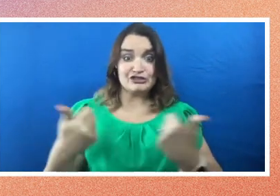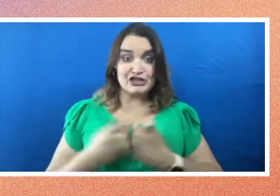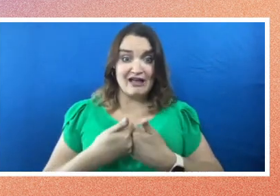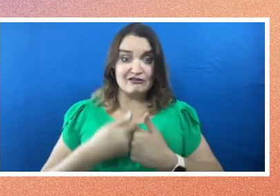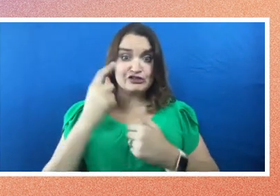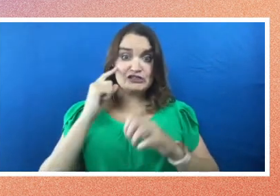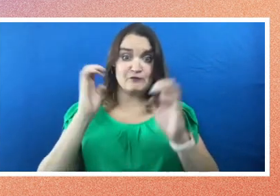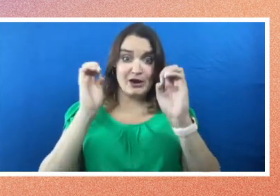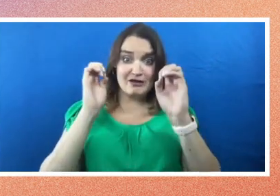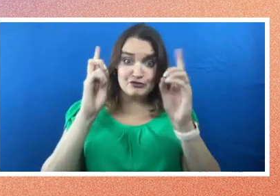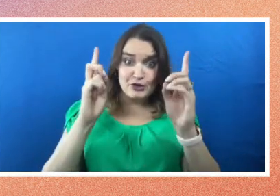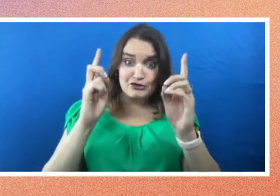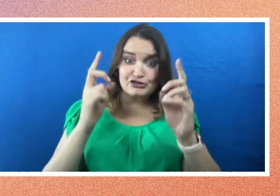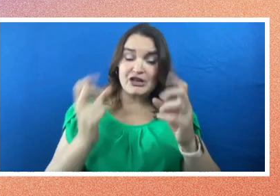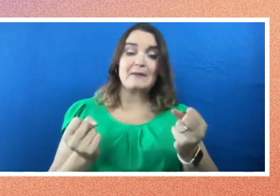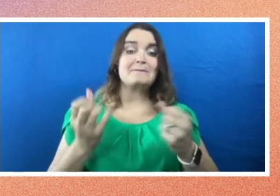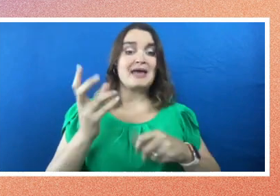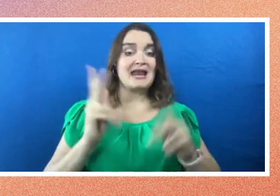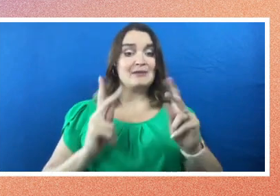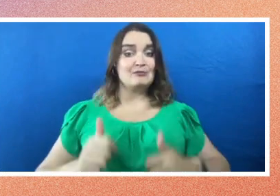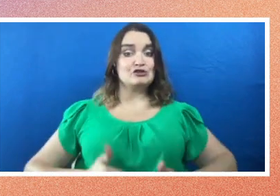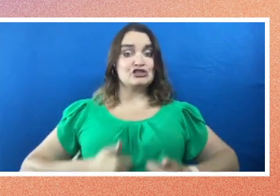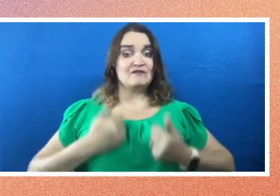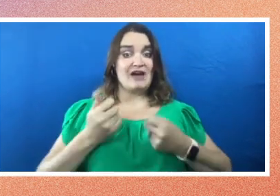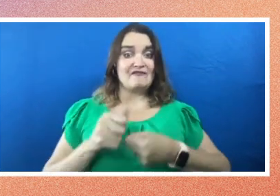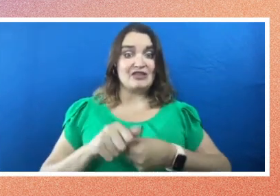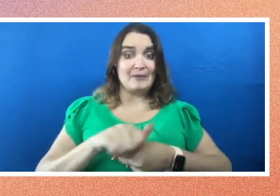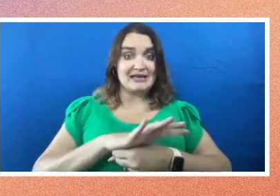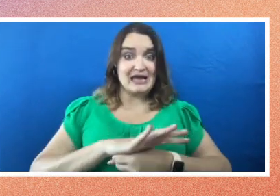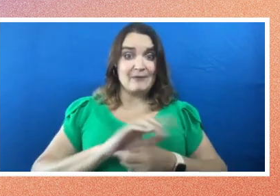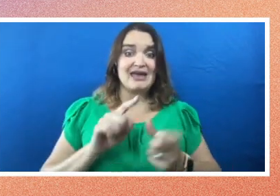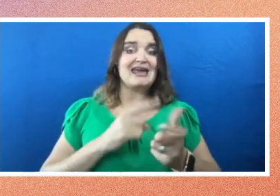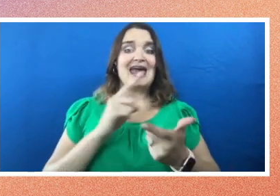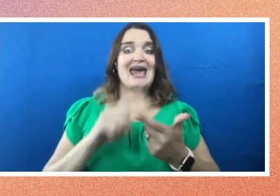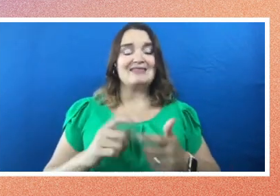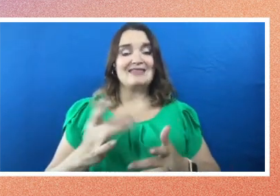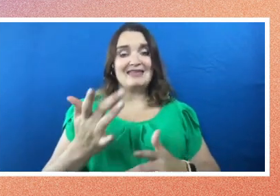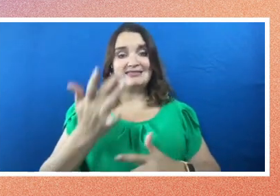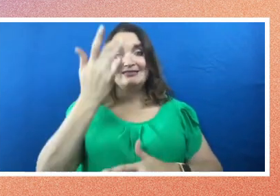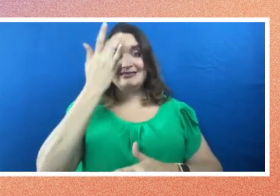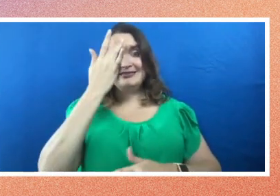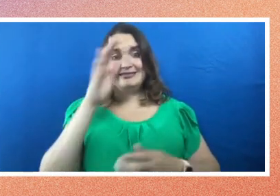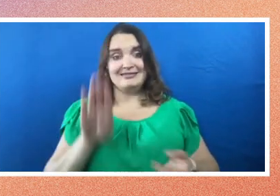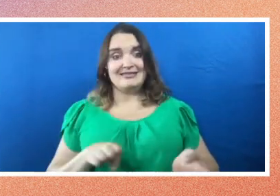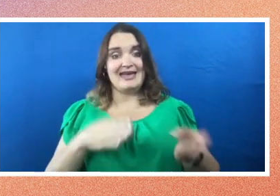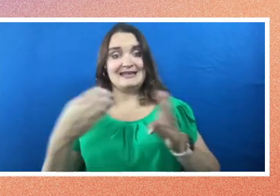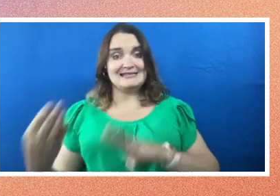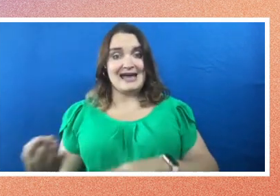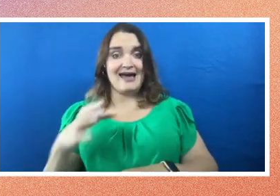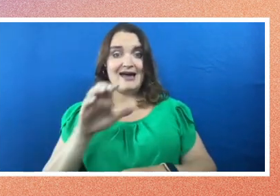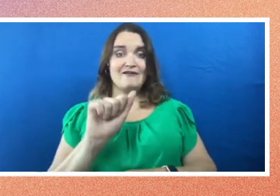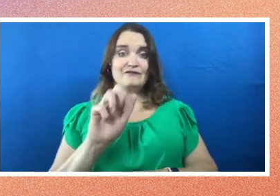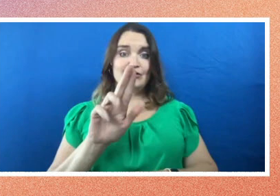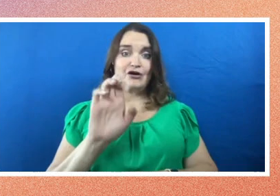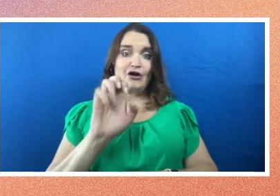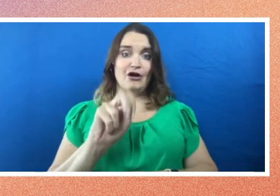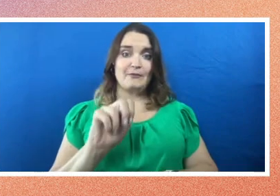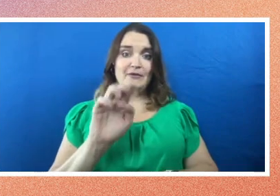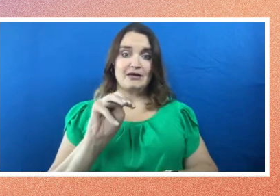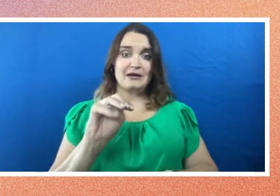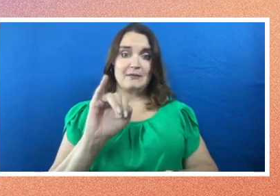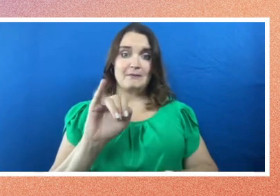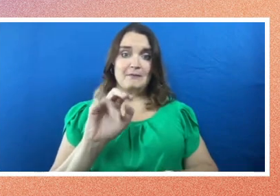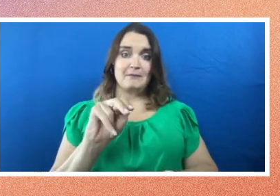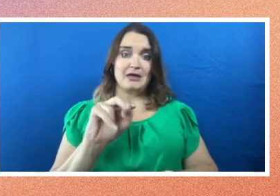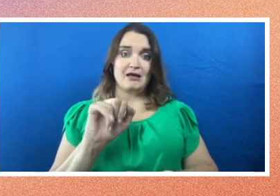folks survived the pandemic only to die of carbon monoxide poisoning or hypothermia because the electrical grid